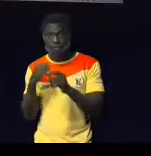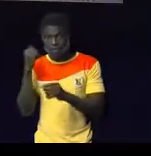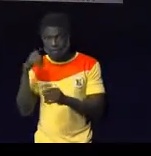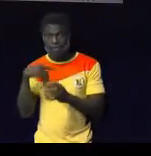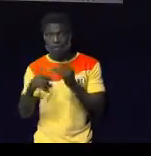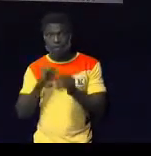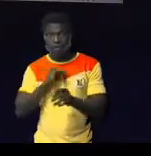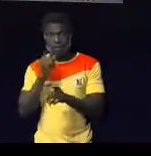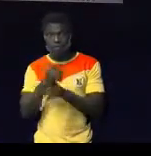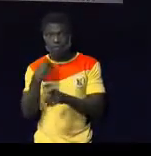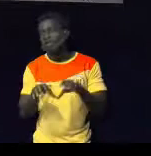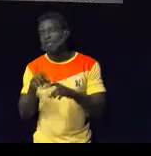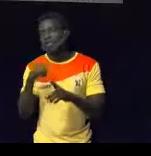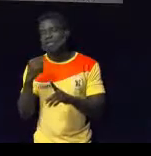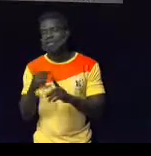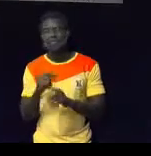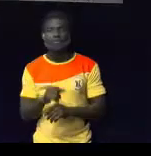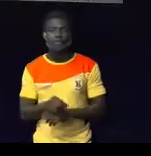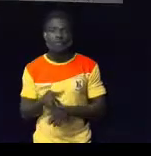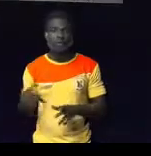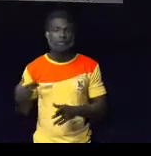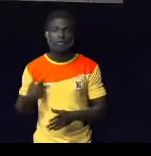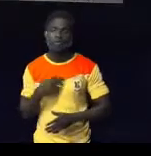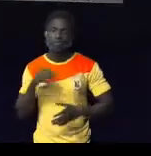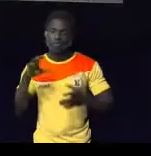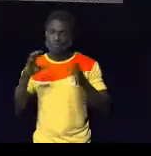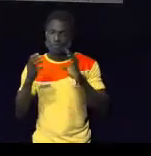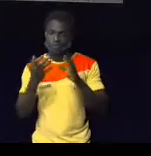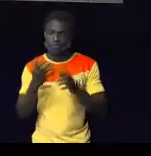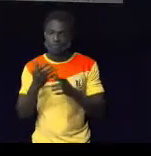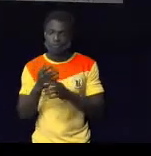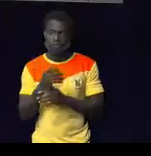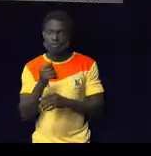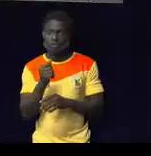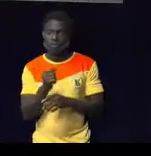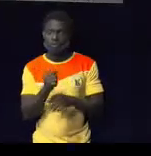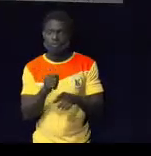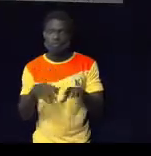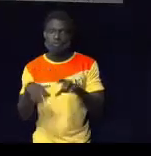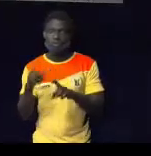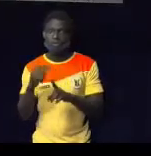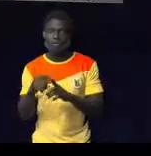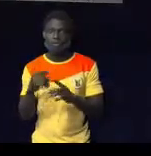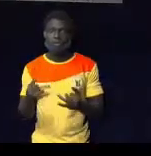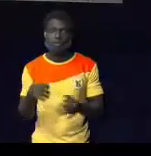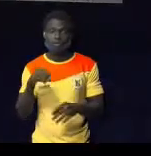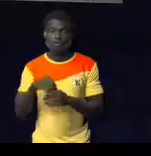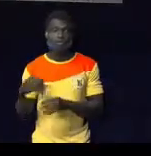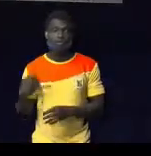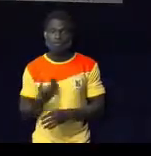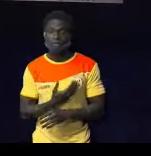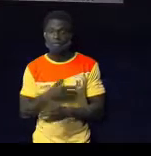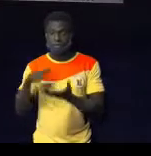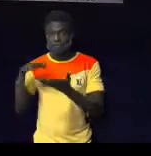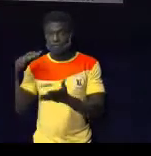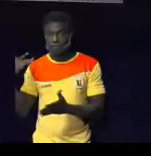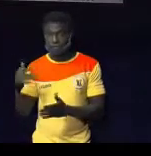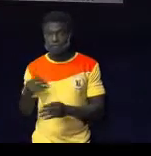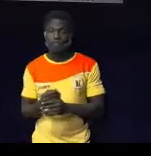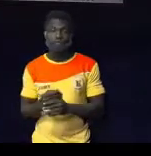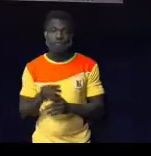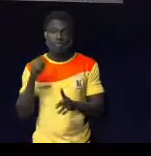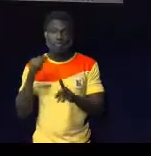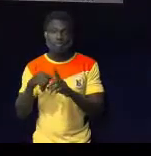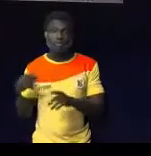now. Well done. Let's compare adverbs now. Don't forget, in our learning objective, we said we should be